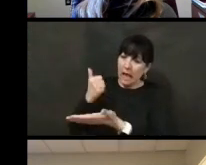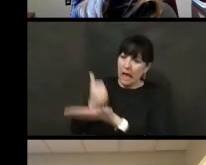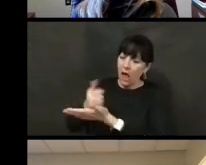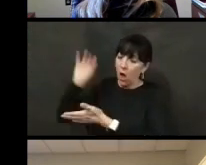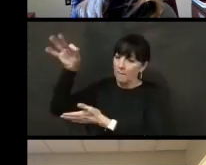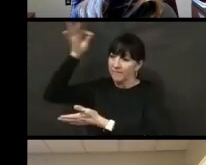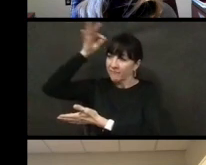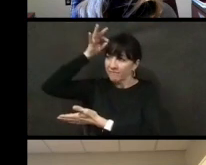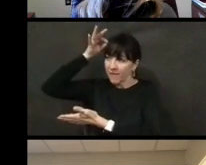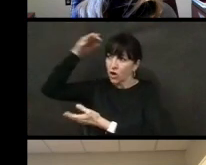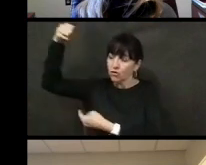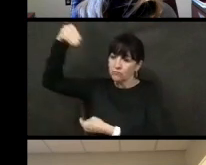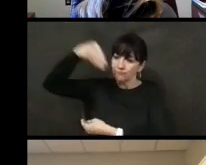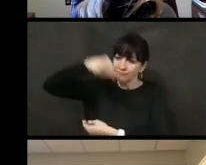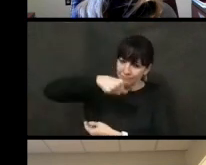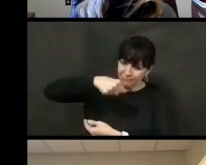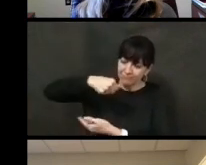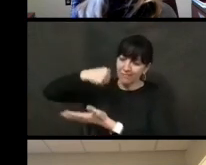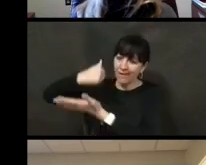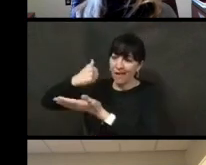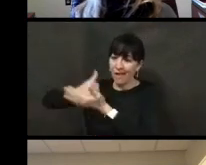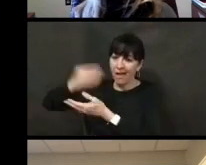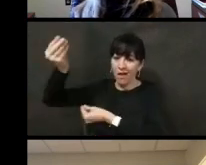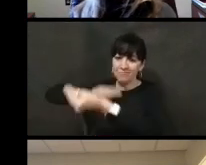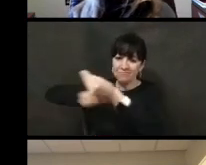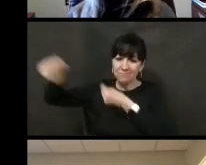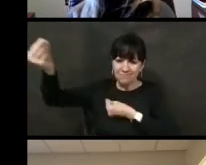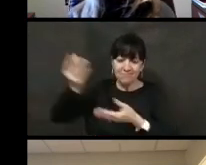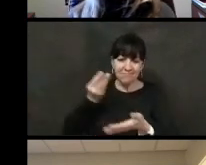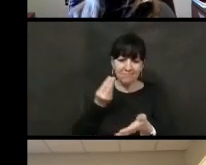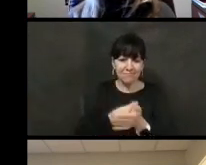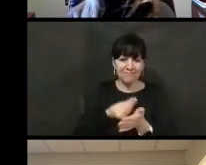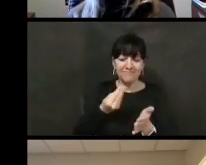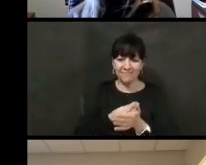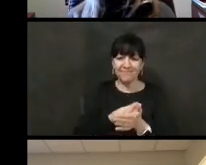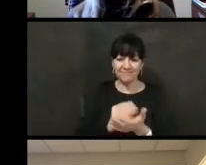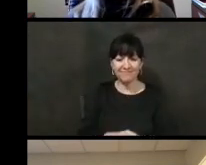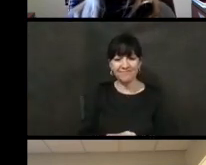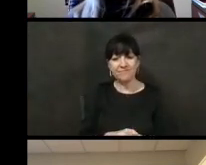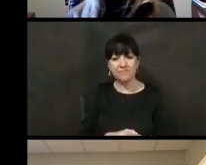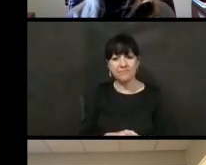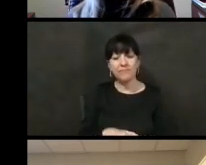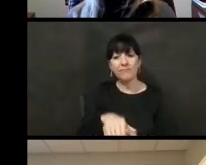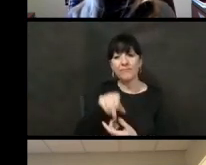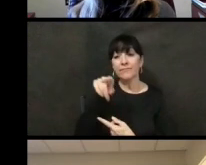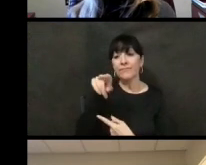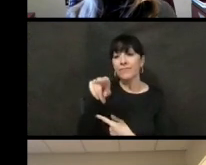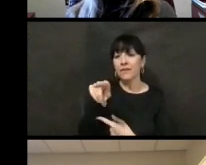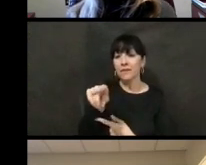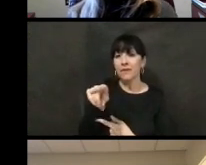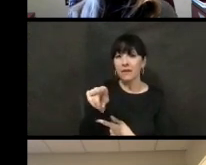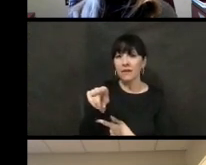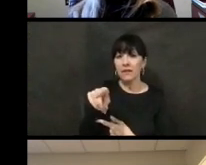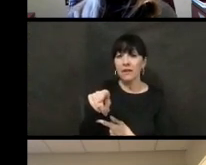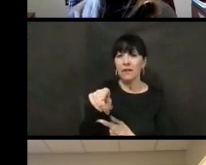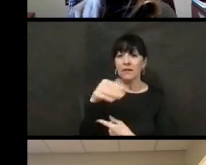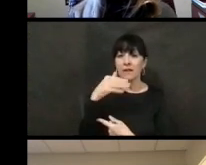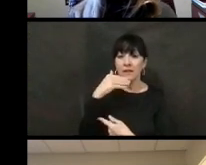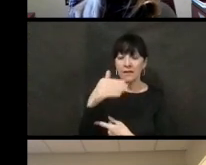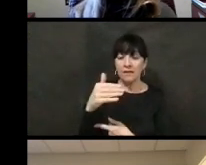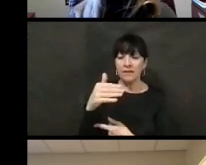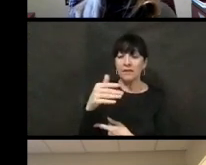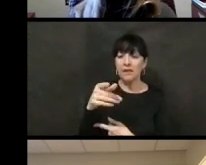to that. Thank you, Secretary Cade. Another question for you, Dr. Rattay, and something I know you think a lot about it. Deja Dupree asks